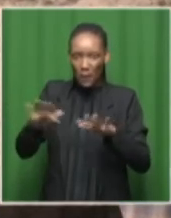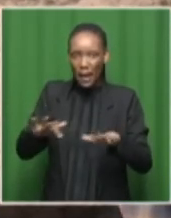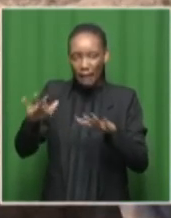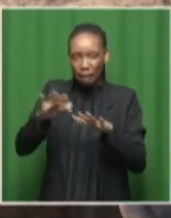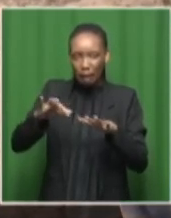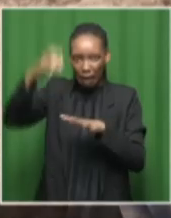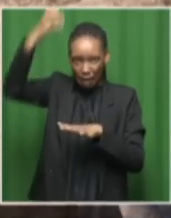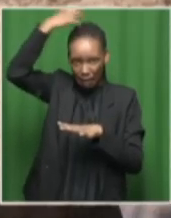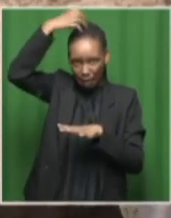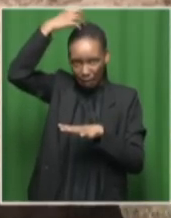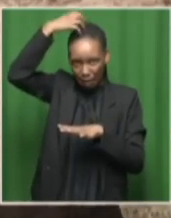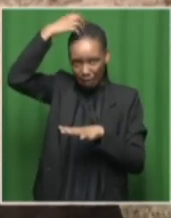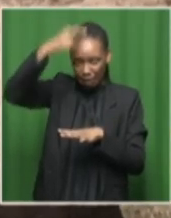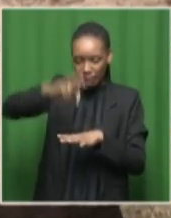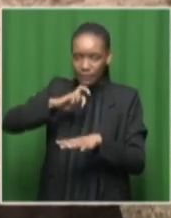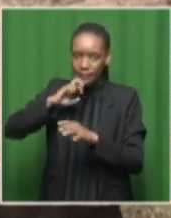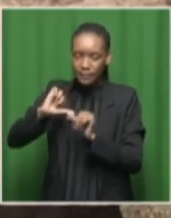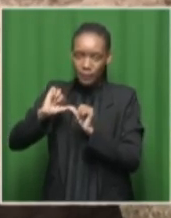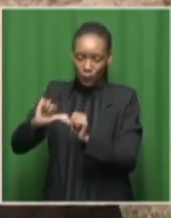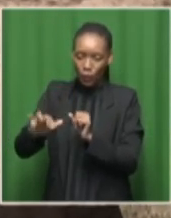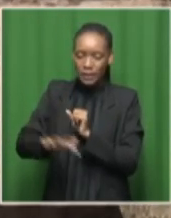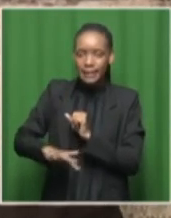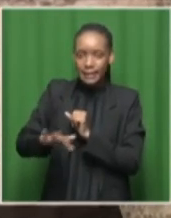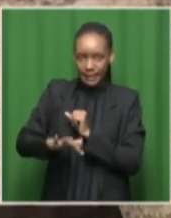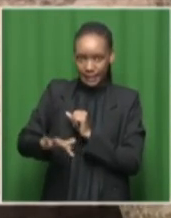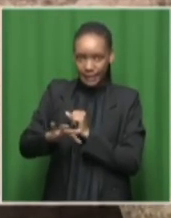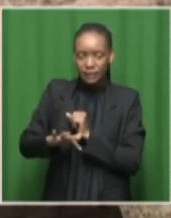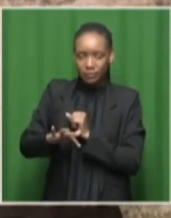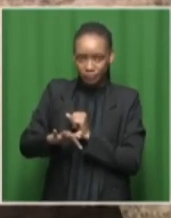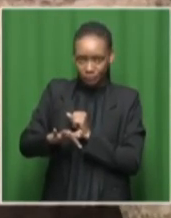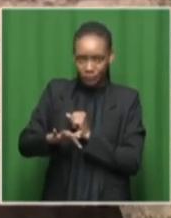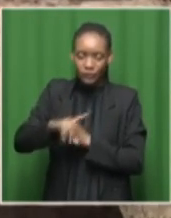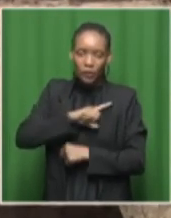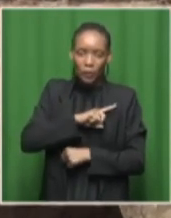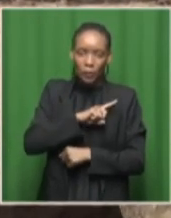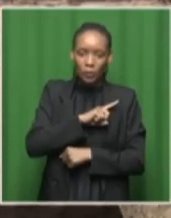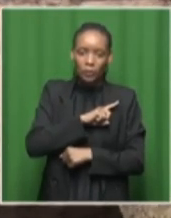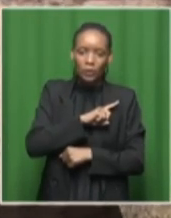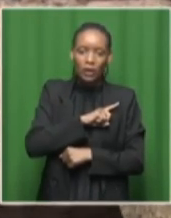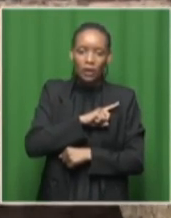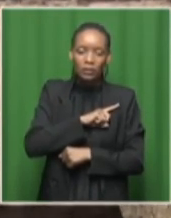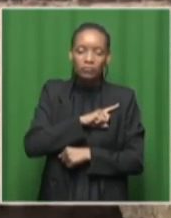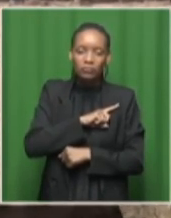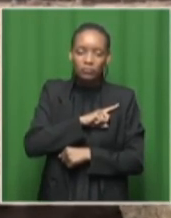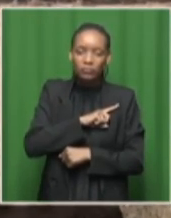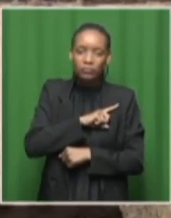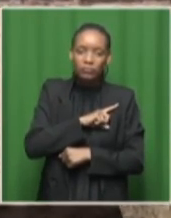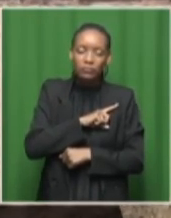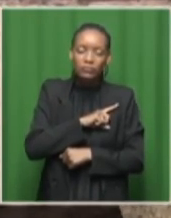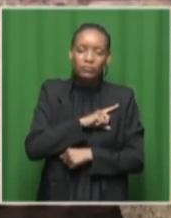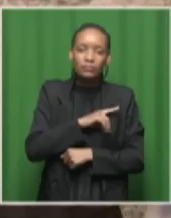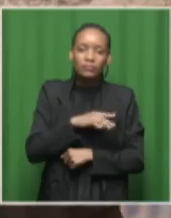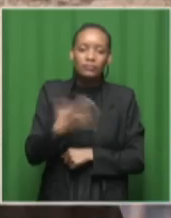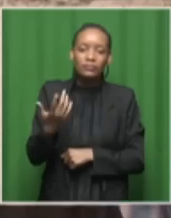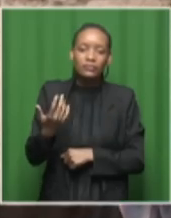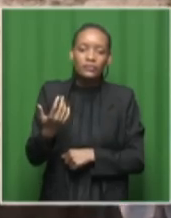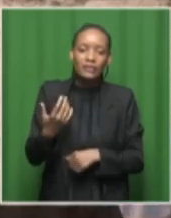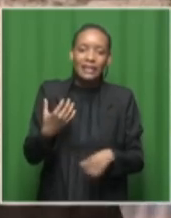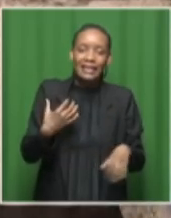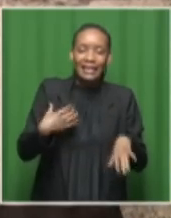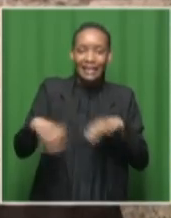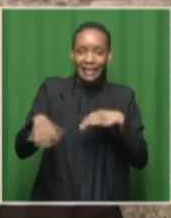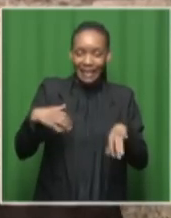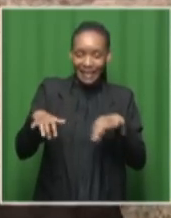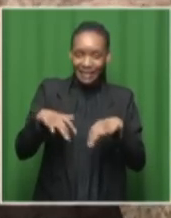been presiding over this area because of the active life of Buthelezi himself,